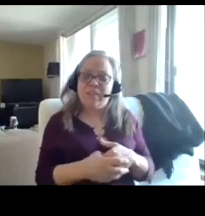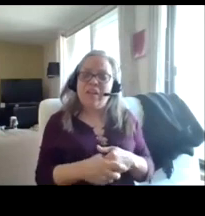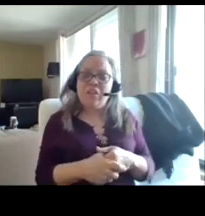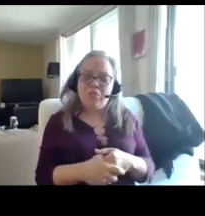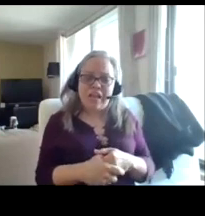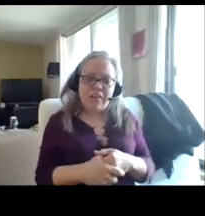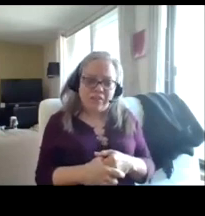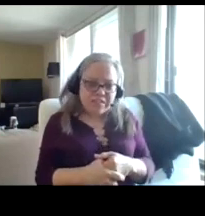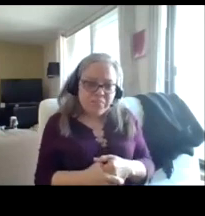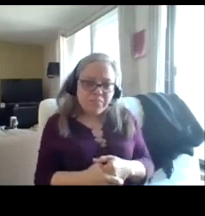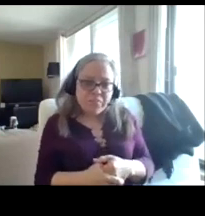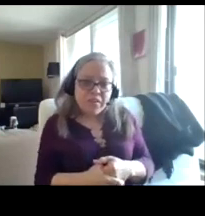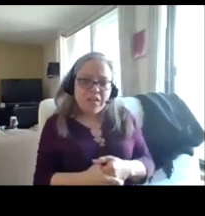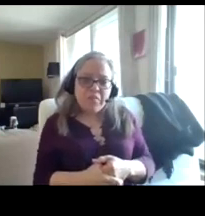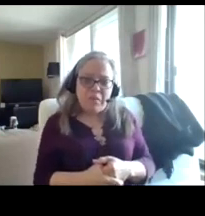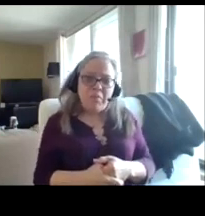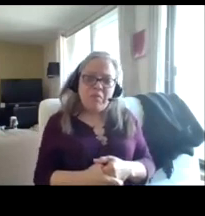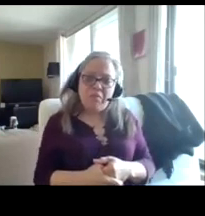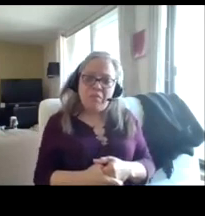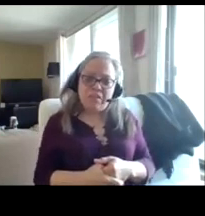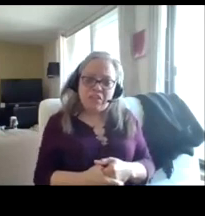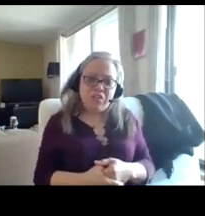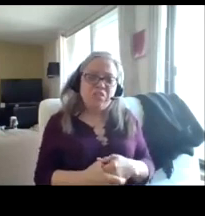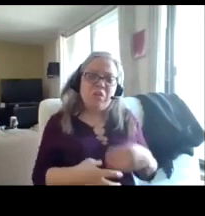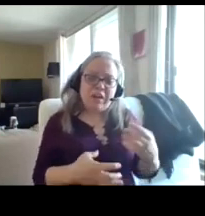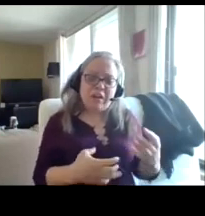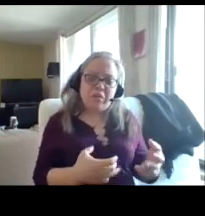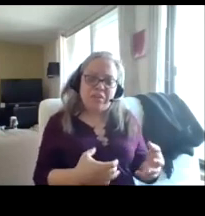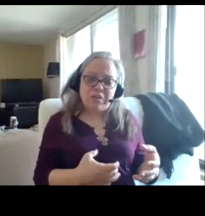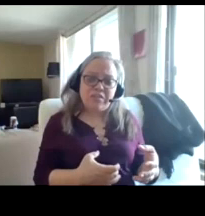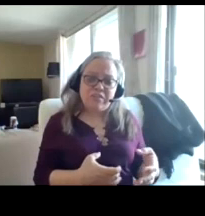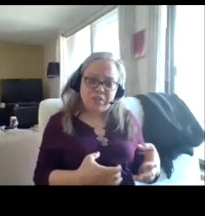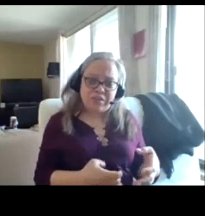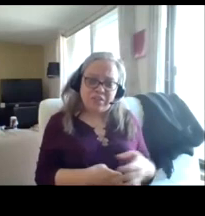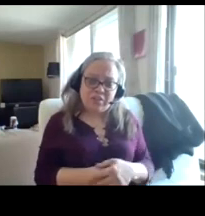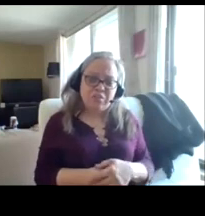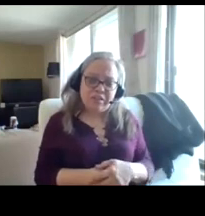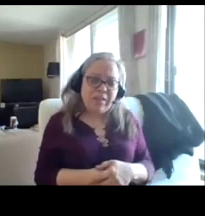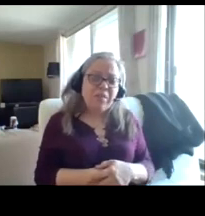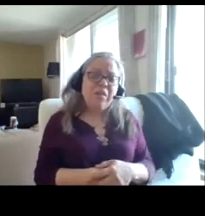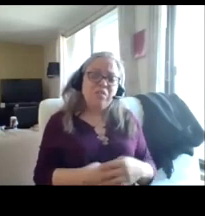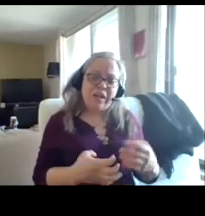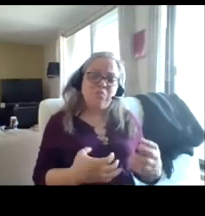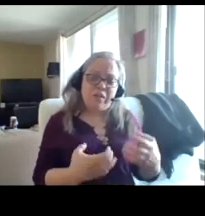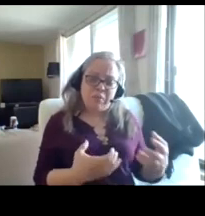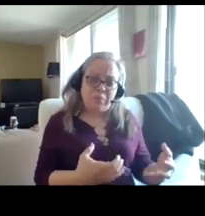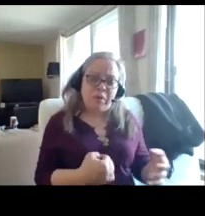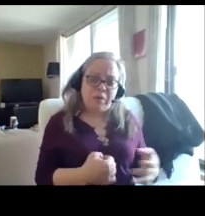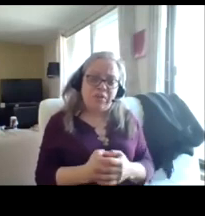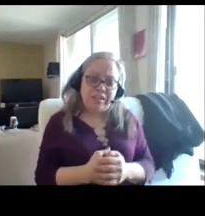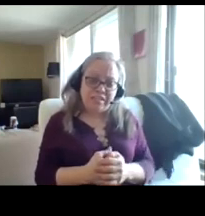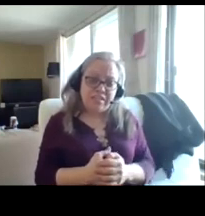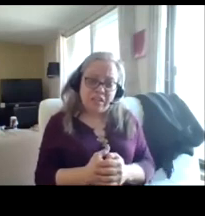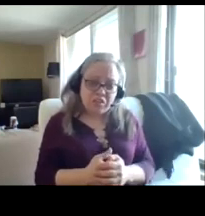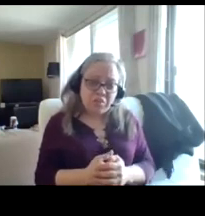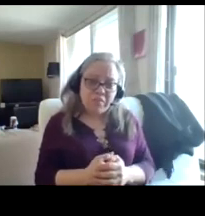and then those at risk. People with these conditions are at increased risk of serious illness or death, so that's why they've been